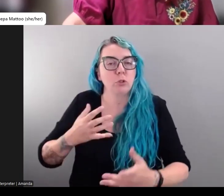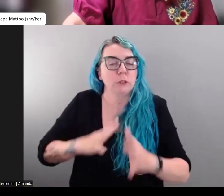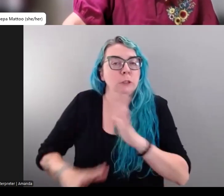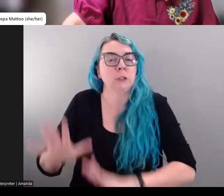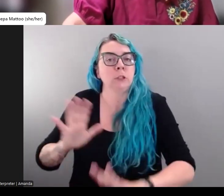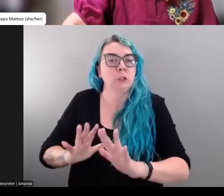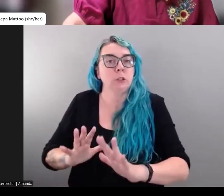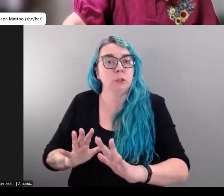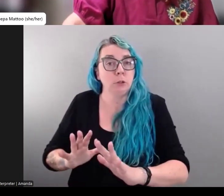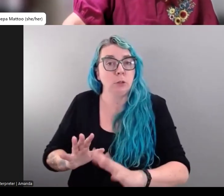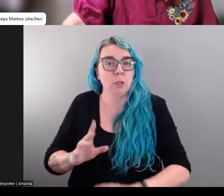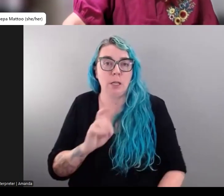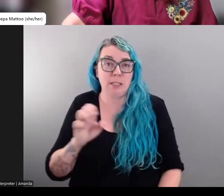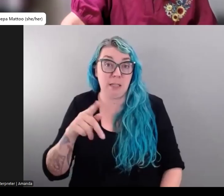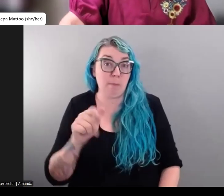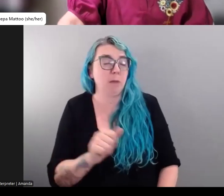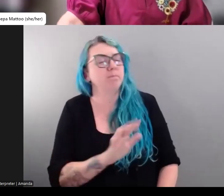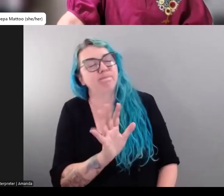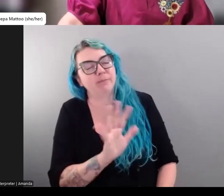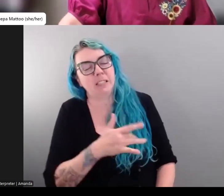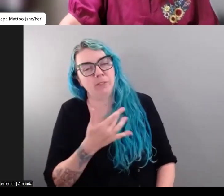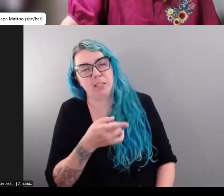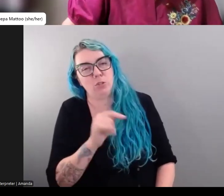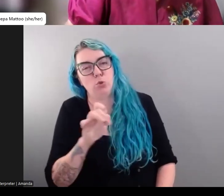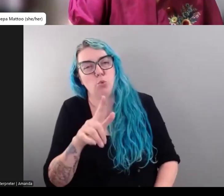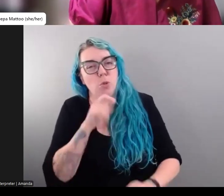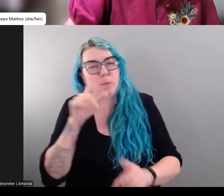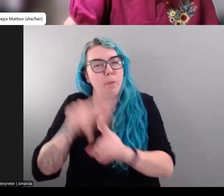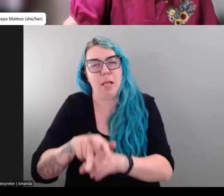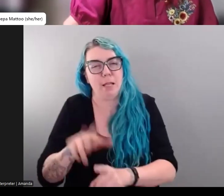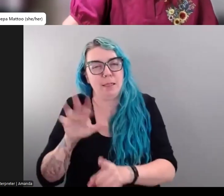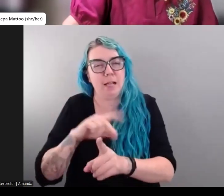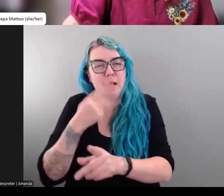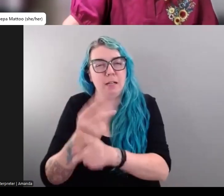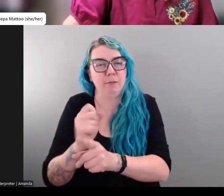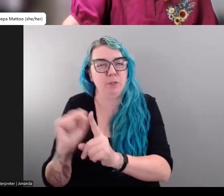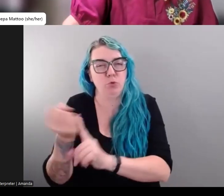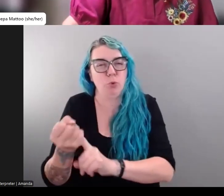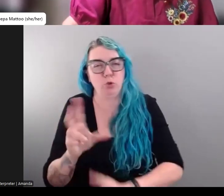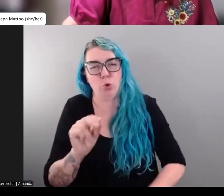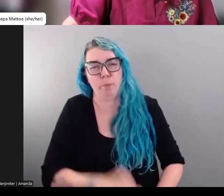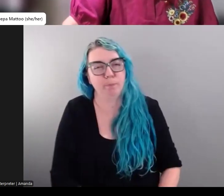My assessment is it won't cover that. My assessment is it won't cover um,